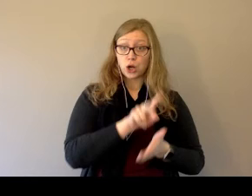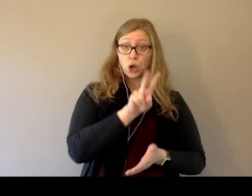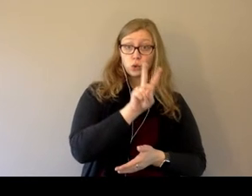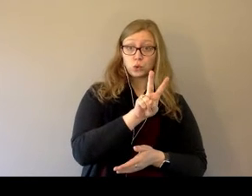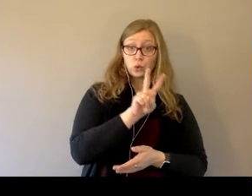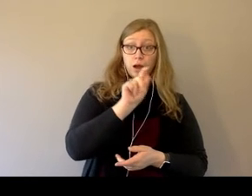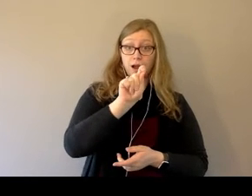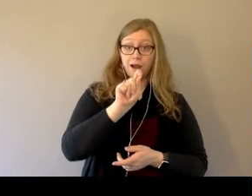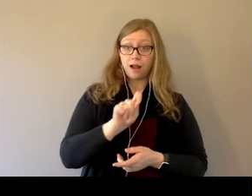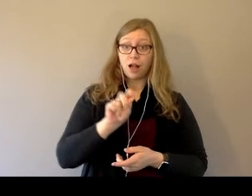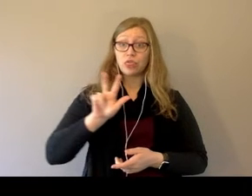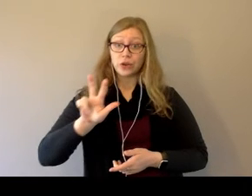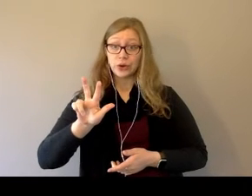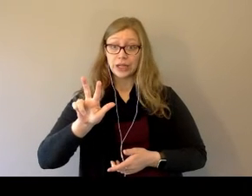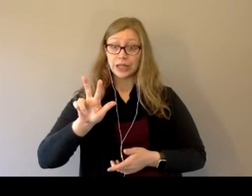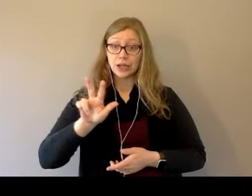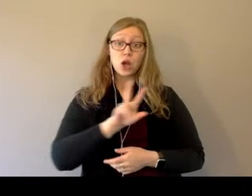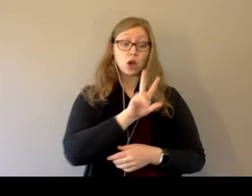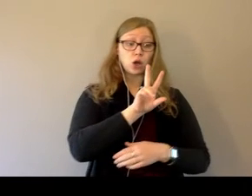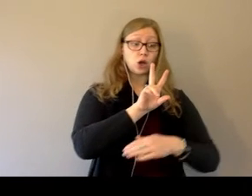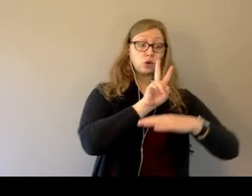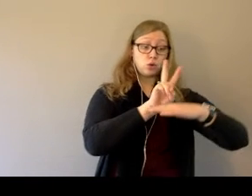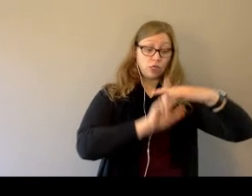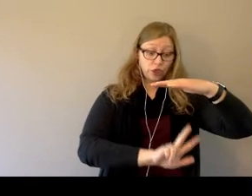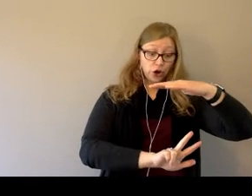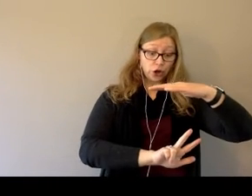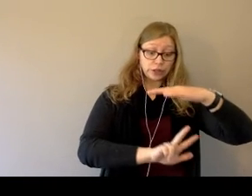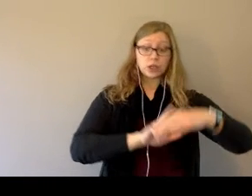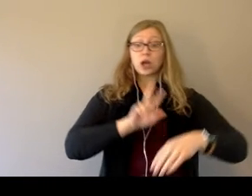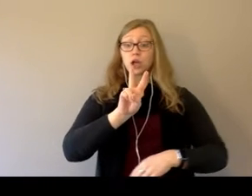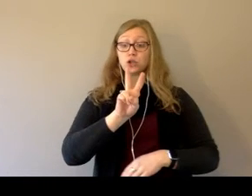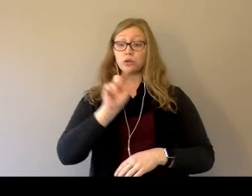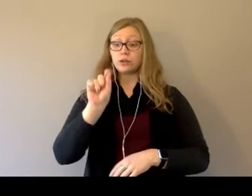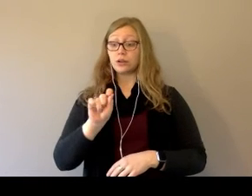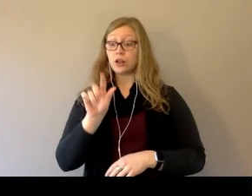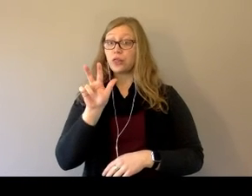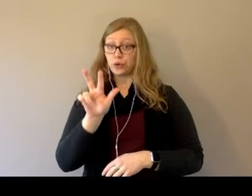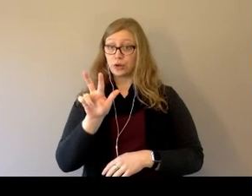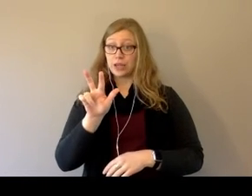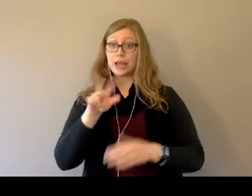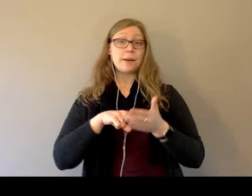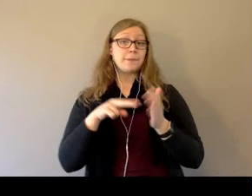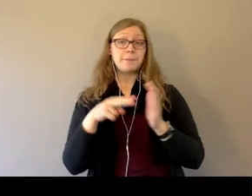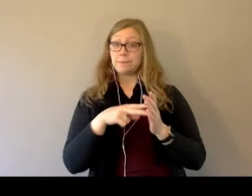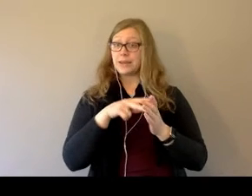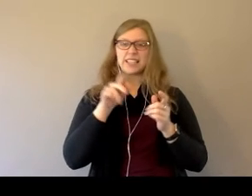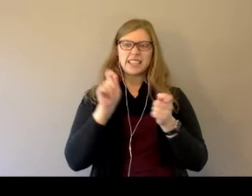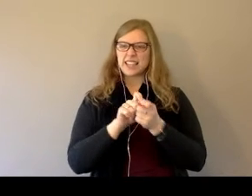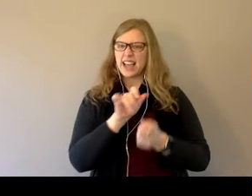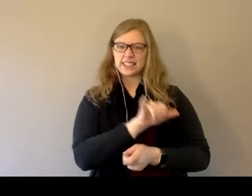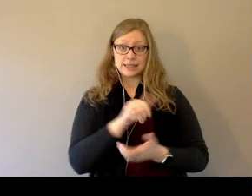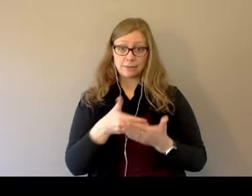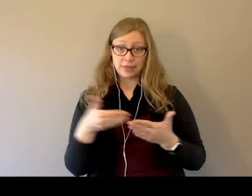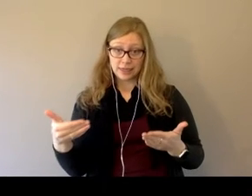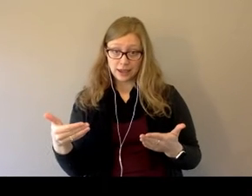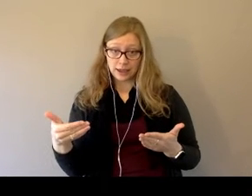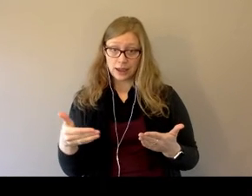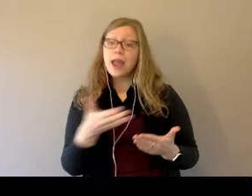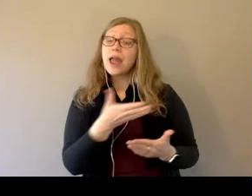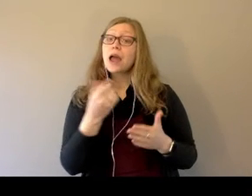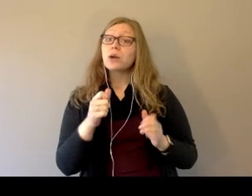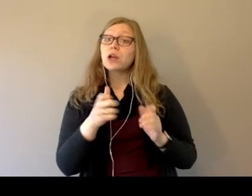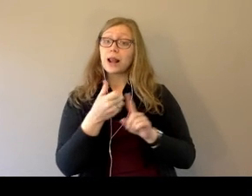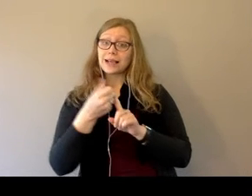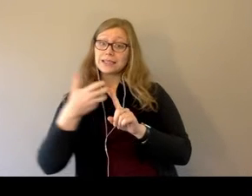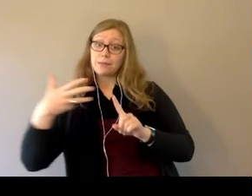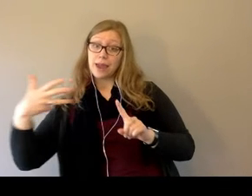the exact same thing, the ratio of 2 of one thing to 3 of another. And we can even expand on that. We could increase the number of